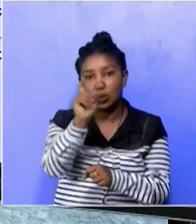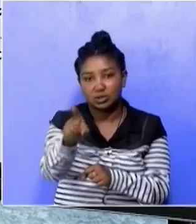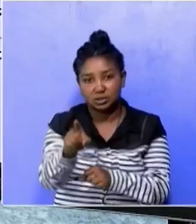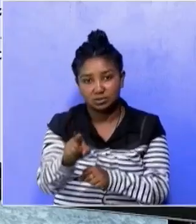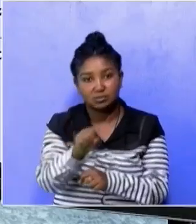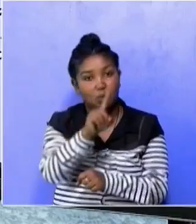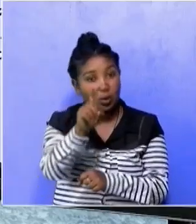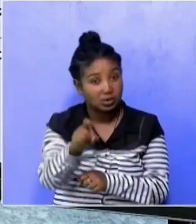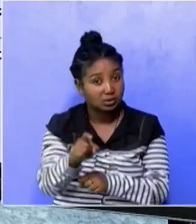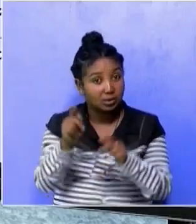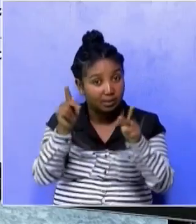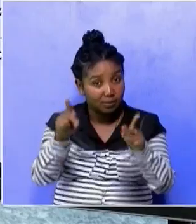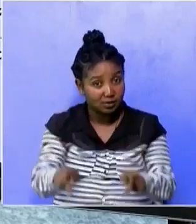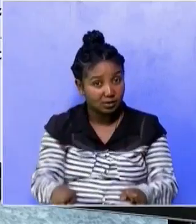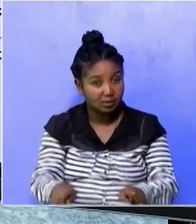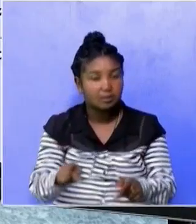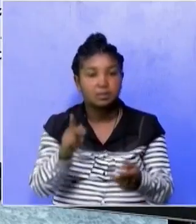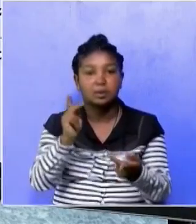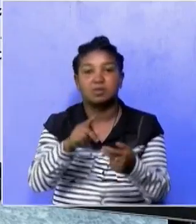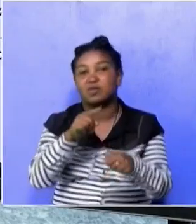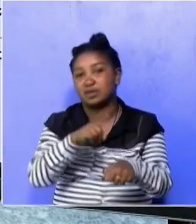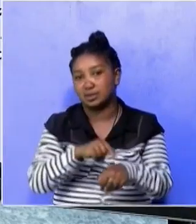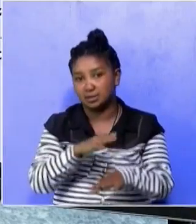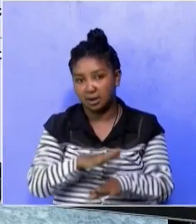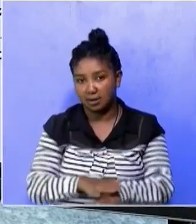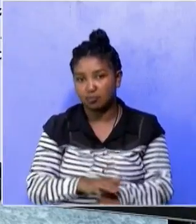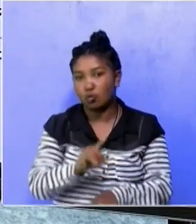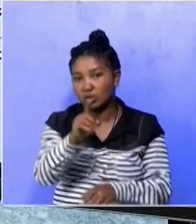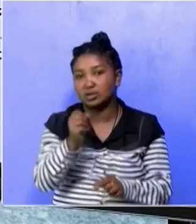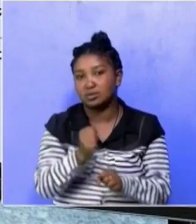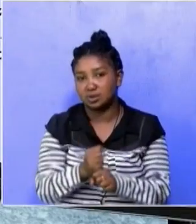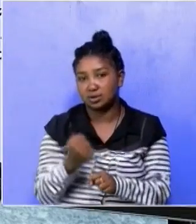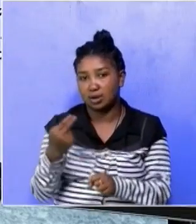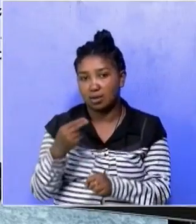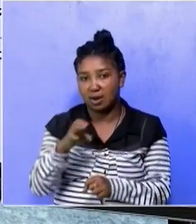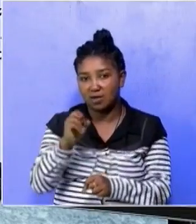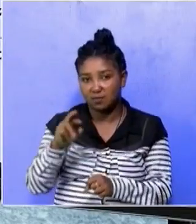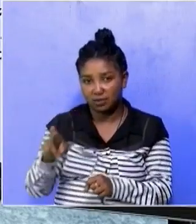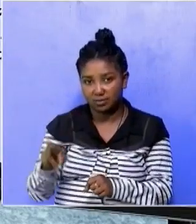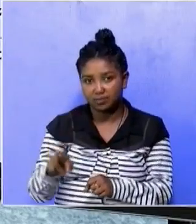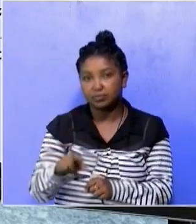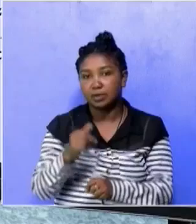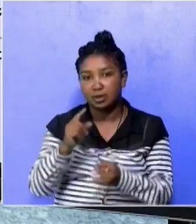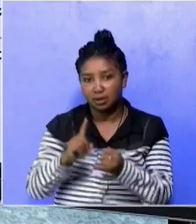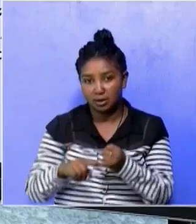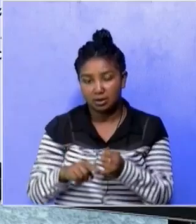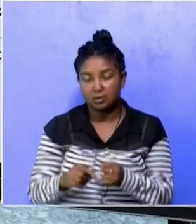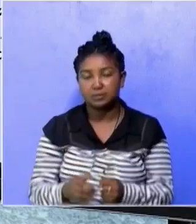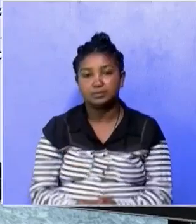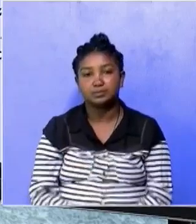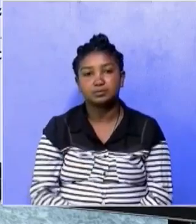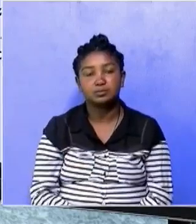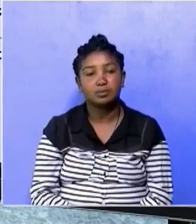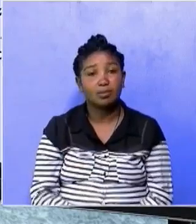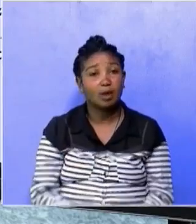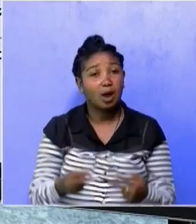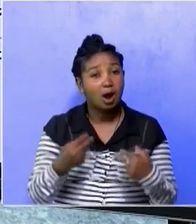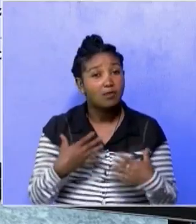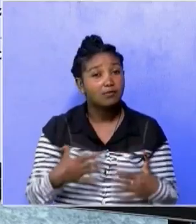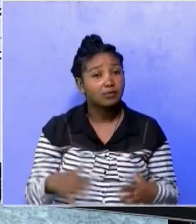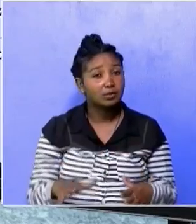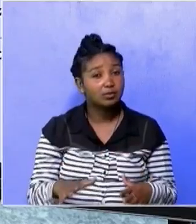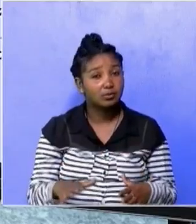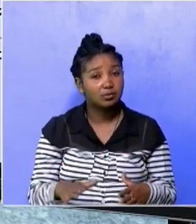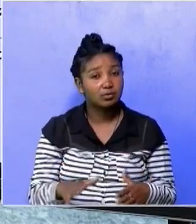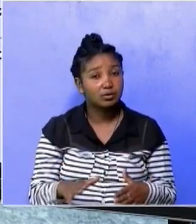in the case of present perfect tense. Good, let's go on. Never. Have you ever seen a